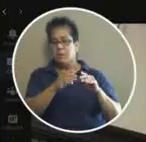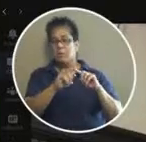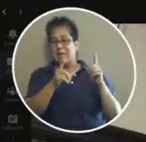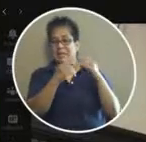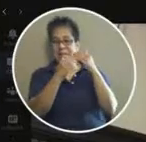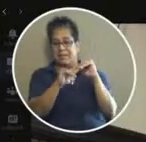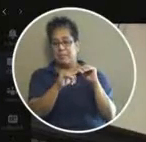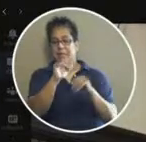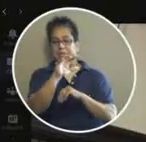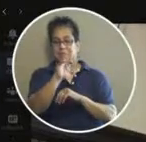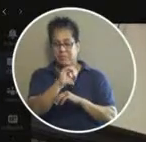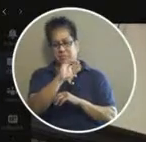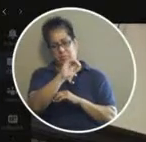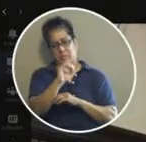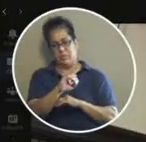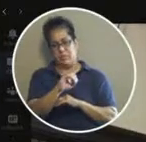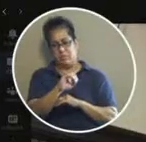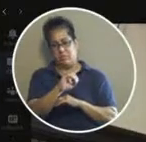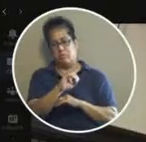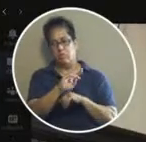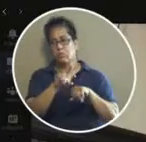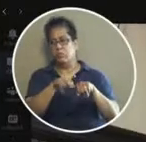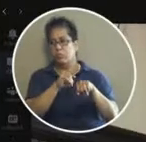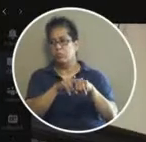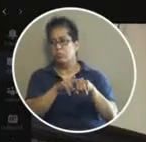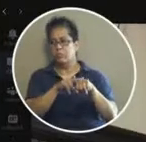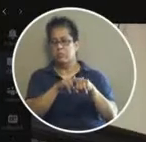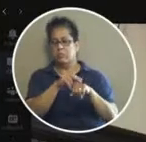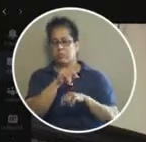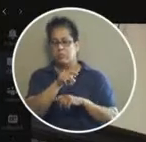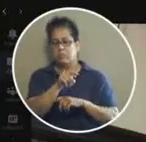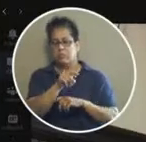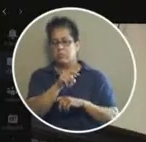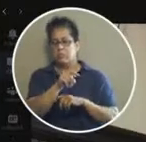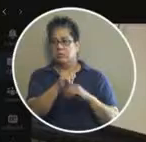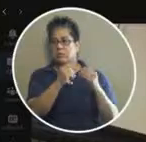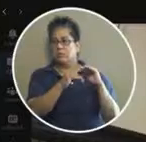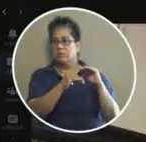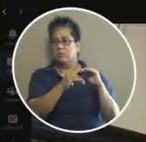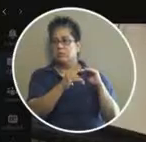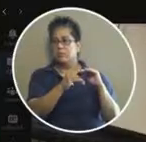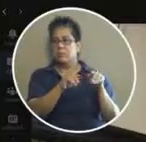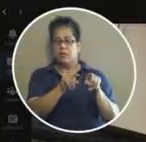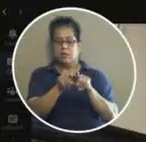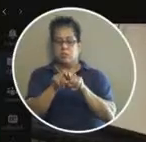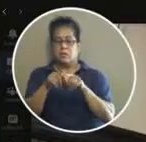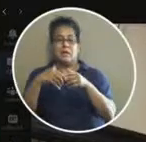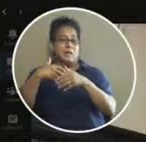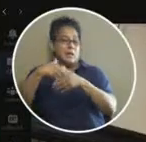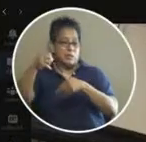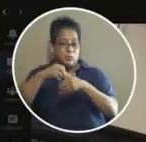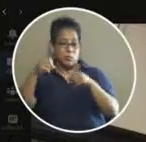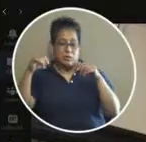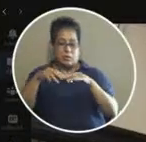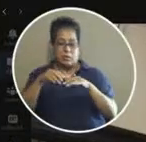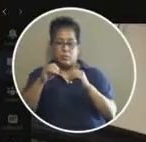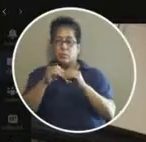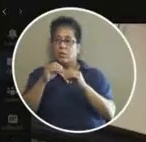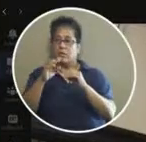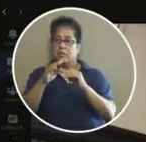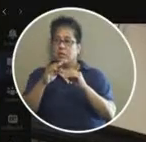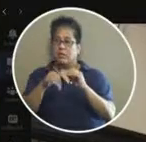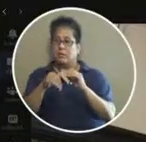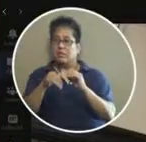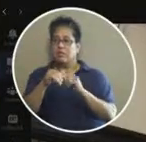than 50% of the normal operating limits as determined by the owner. And for any outdoor gathering estimated to be in excess of 500